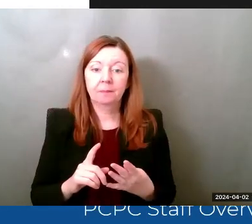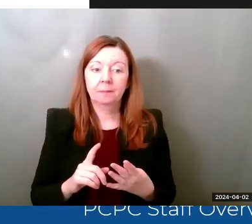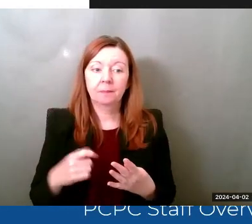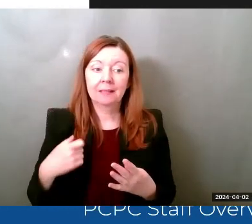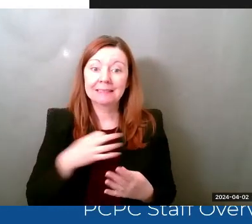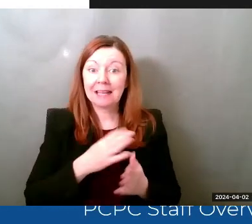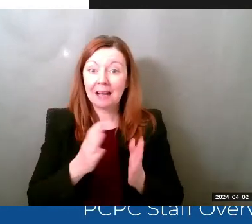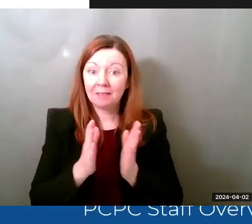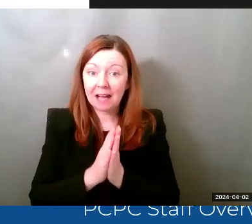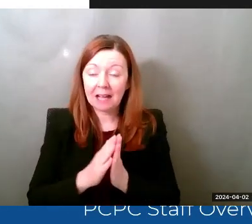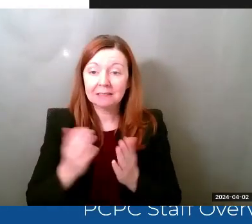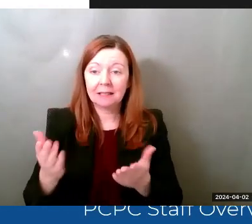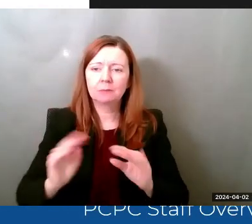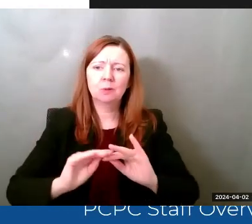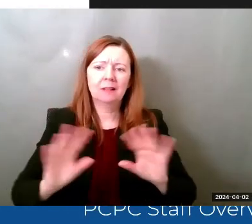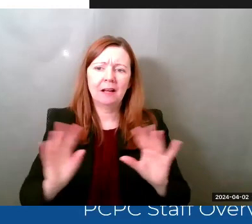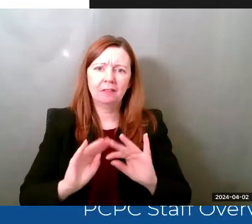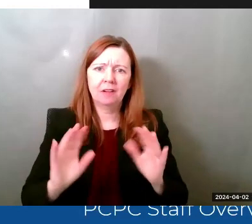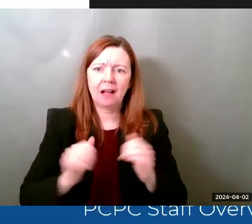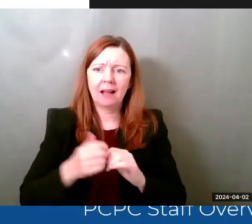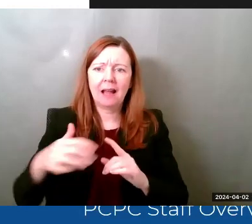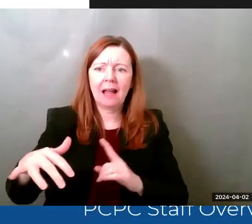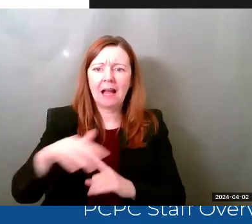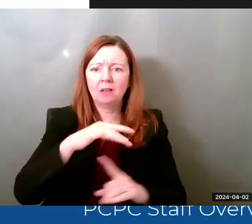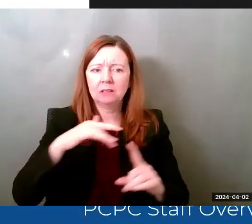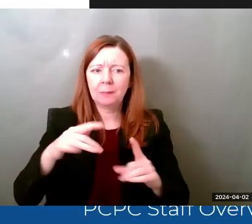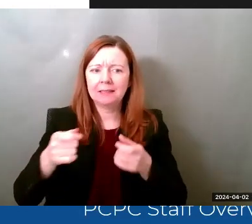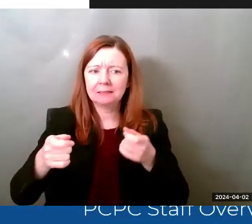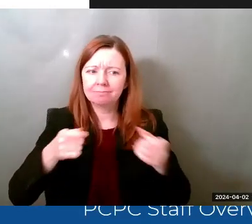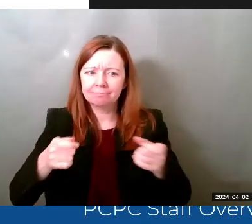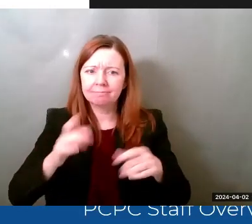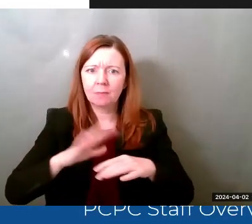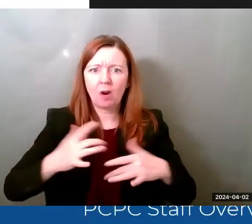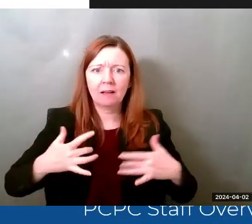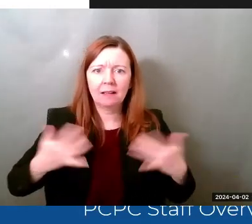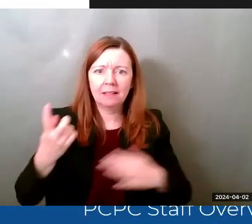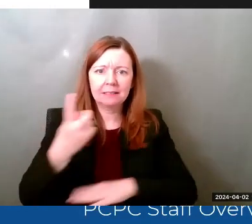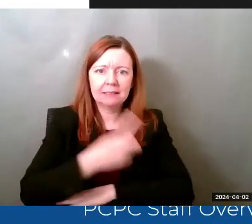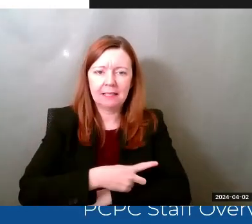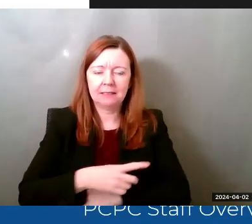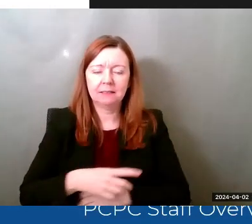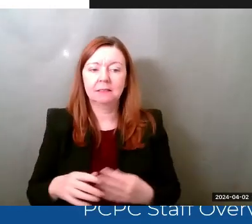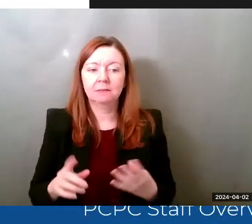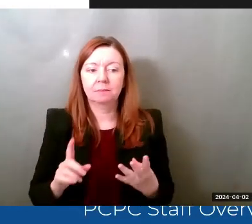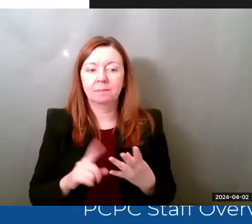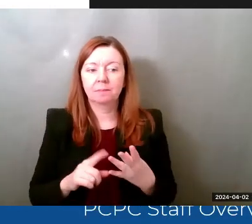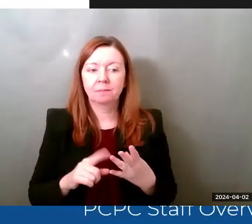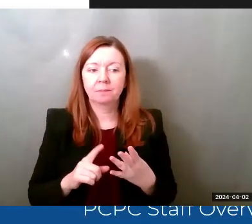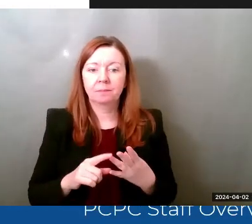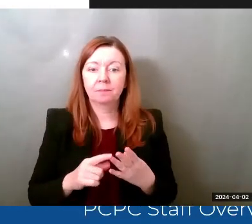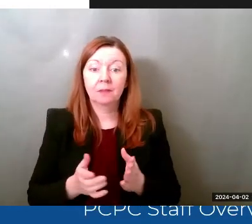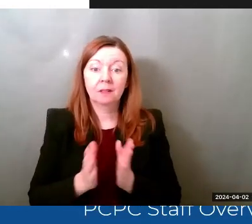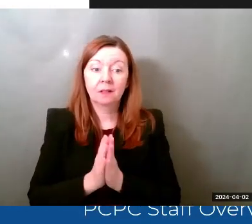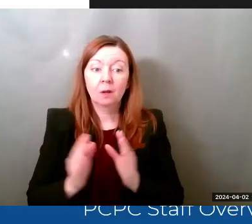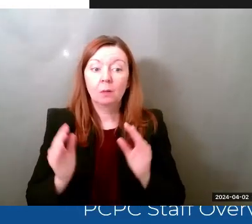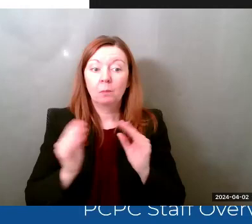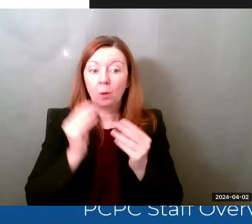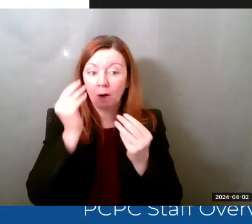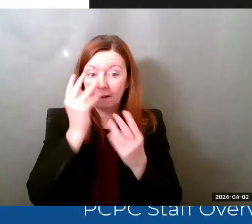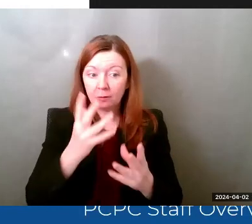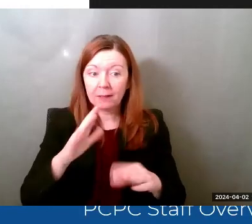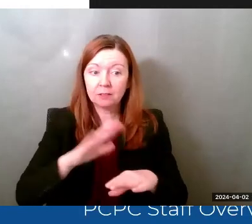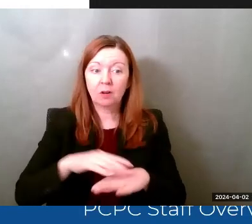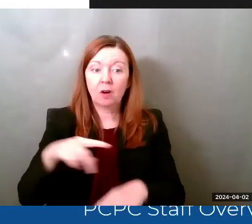Staff asked the applicant to clarify how space will be managed on event days. Staff requests more information